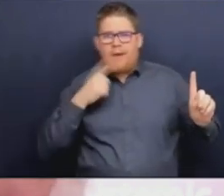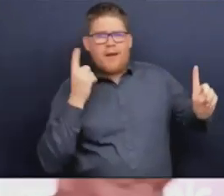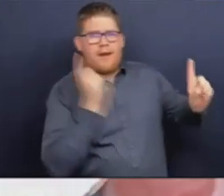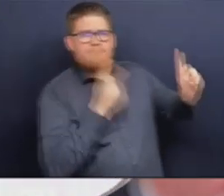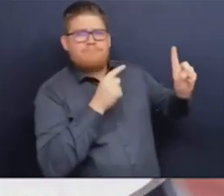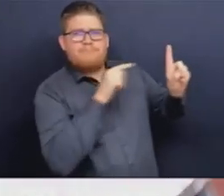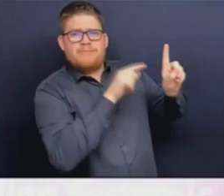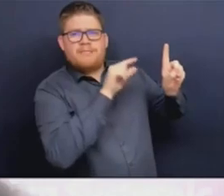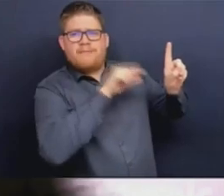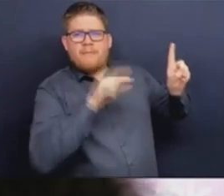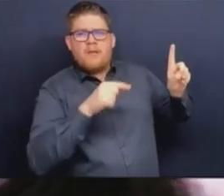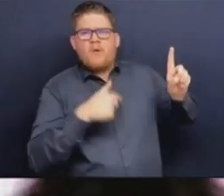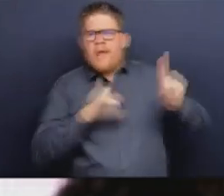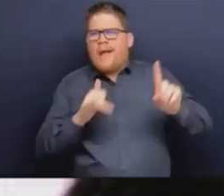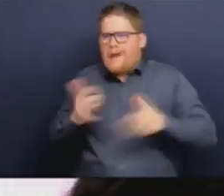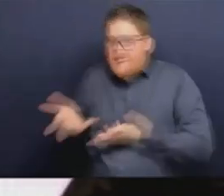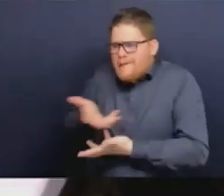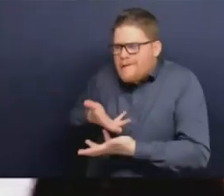that?